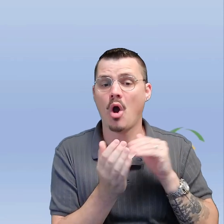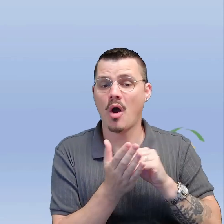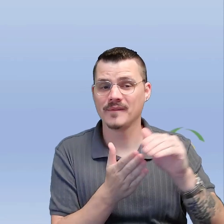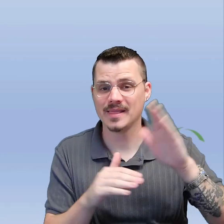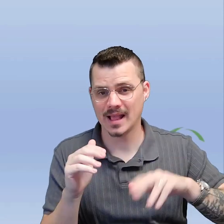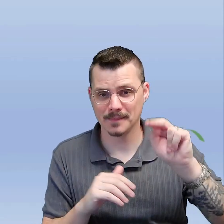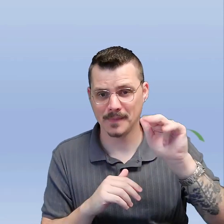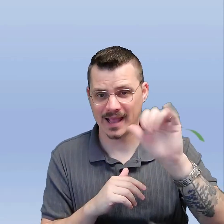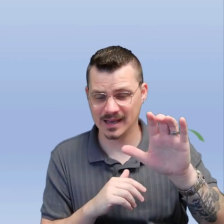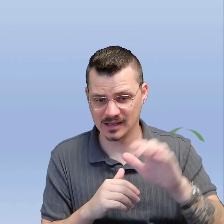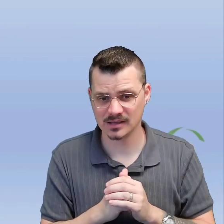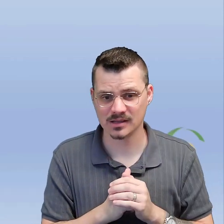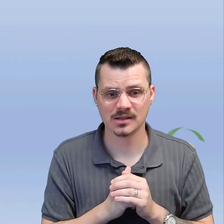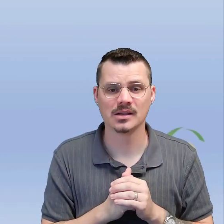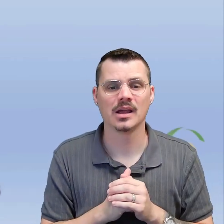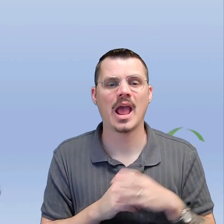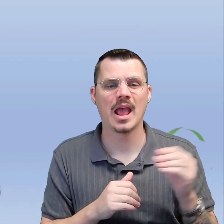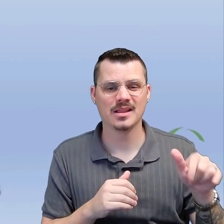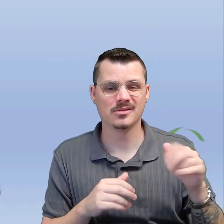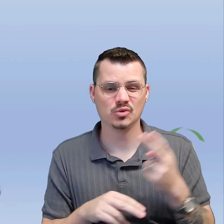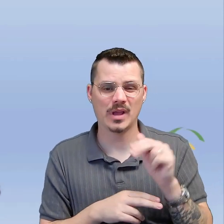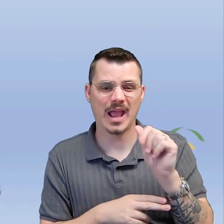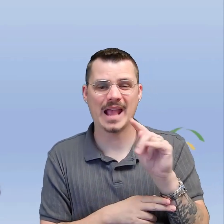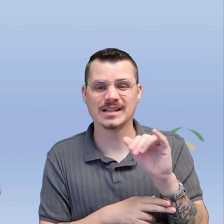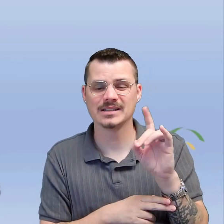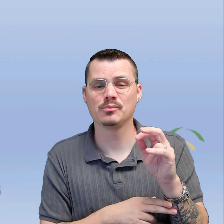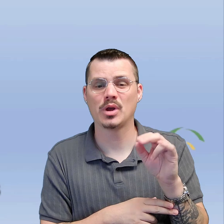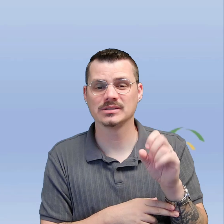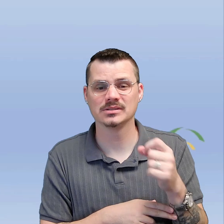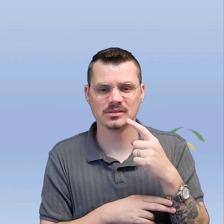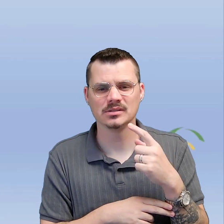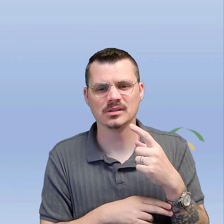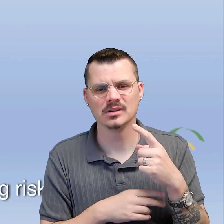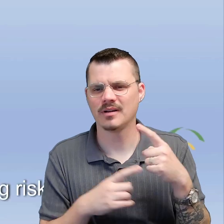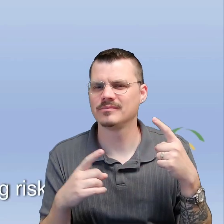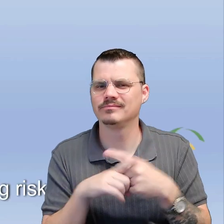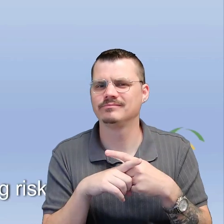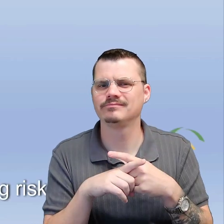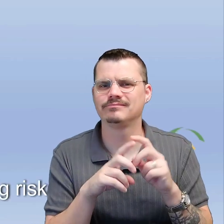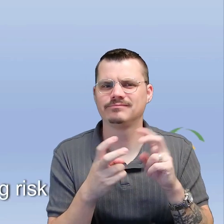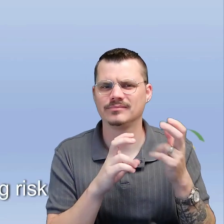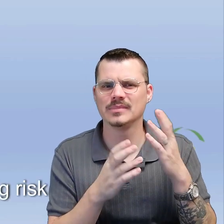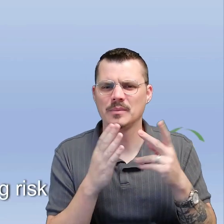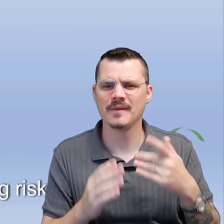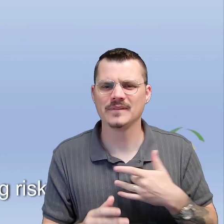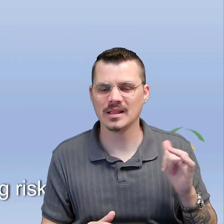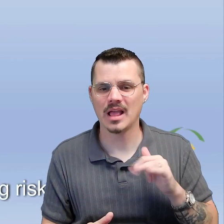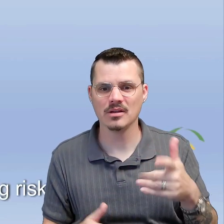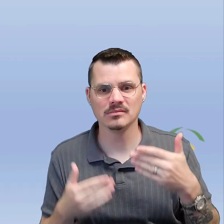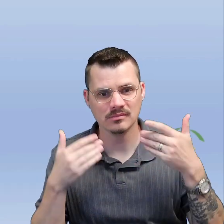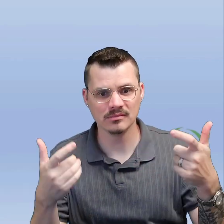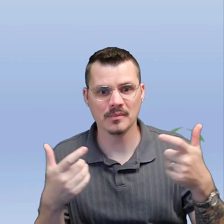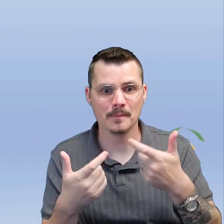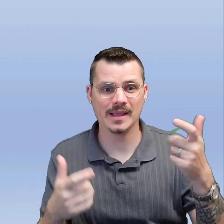phase, like I mentioned before. And the use of antidepressants is controversial. Most people feel like you're taking a big